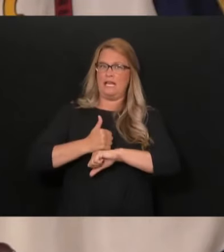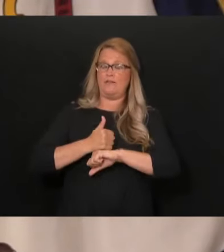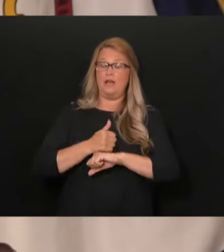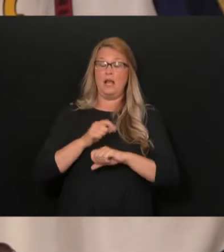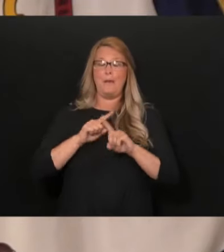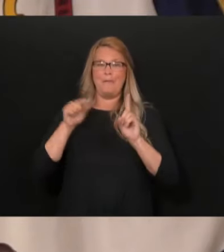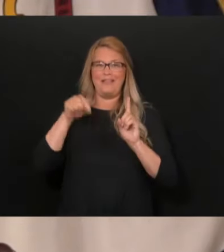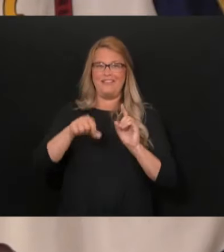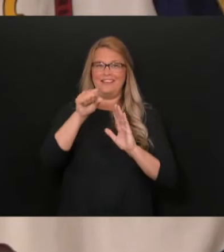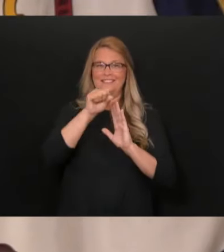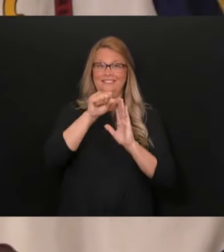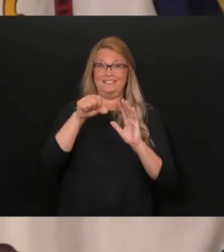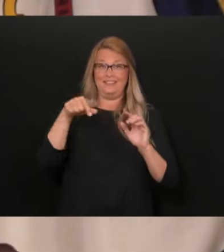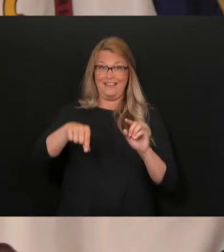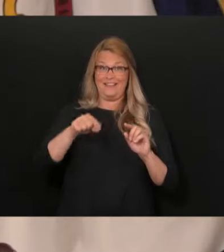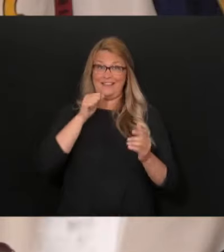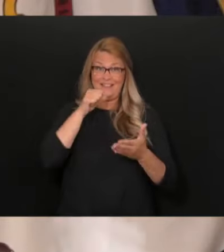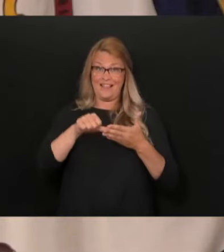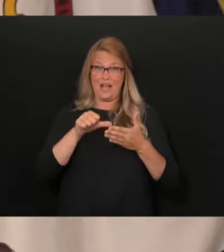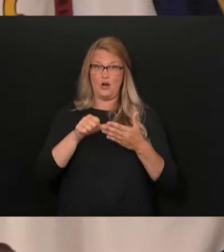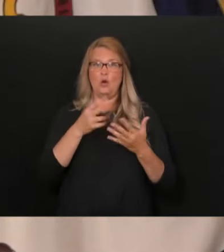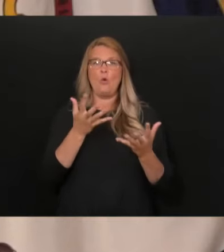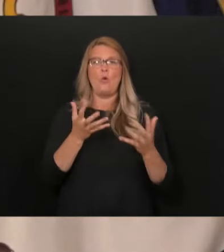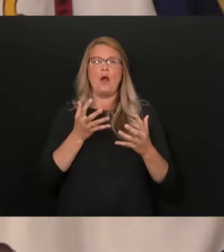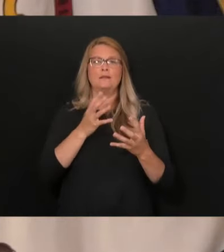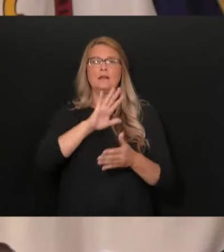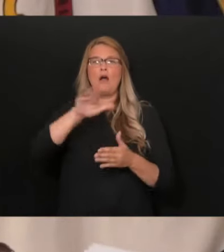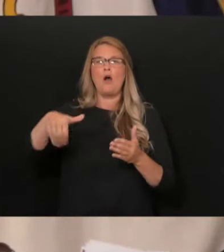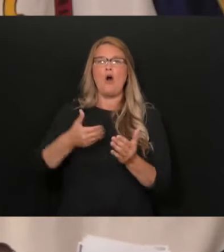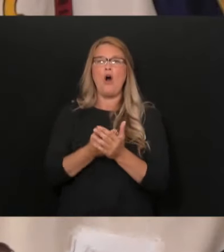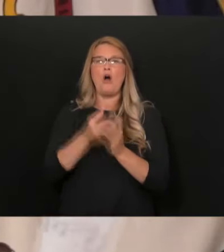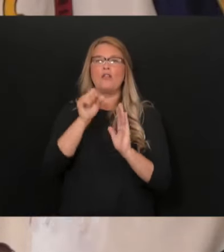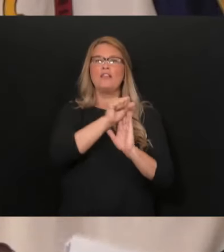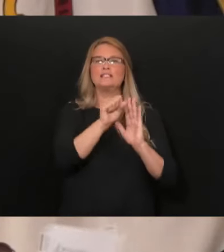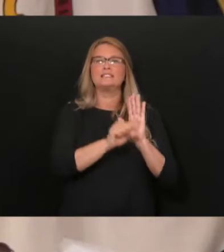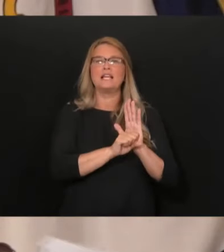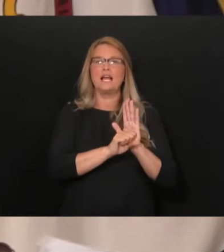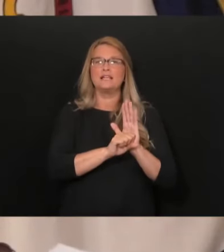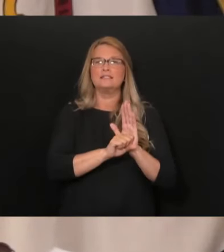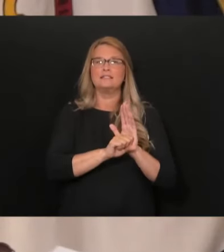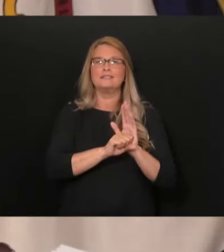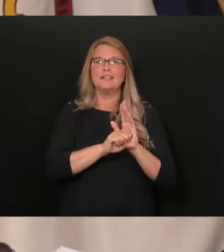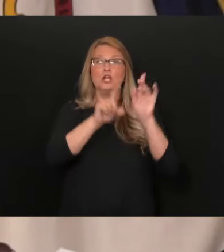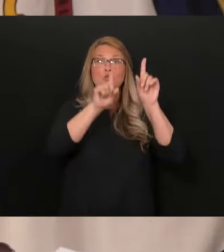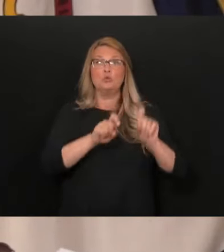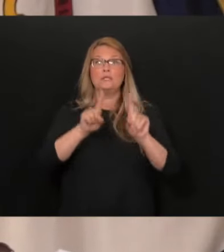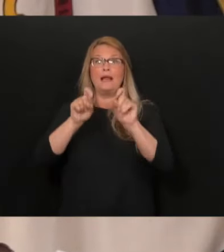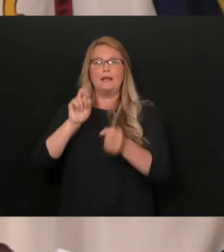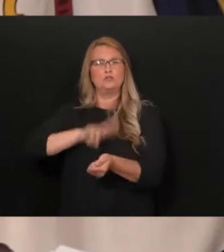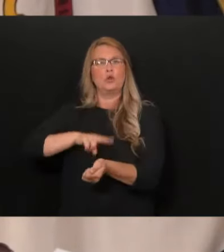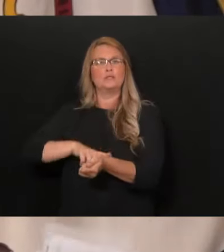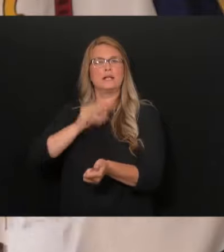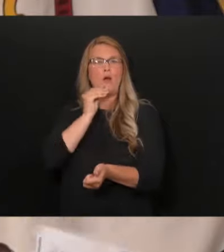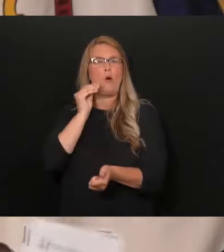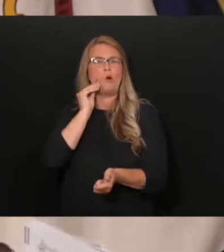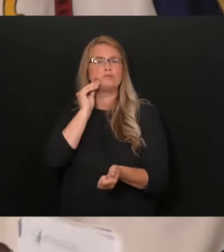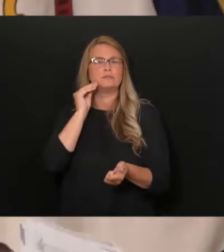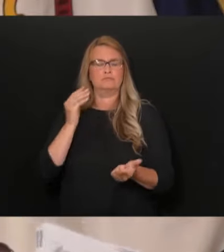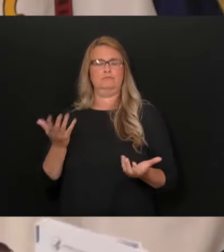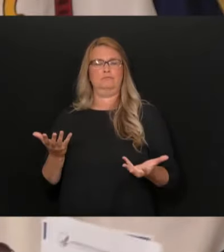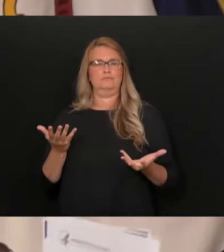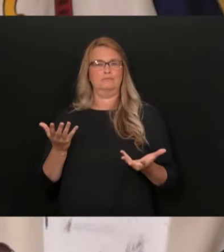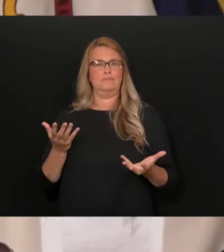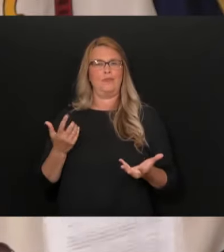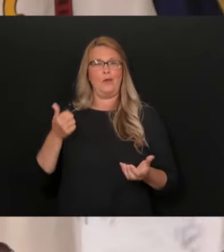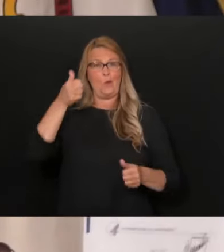all states to test all the people in all the nursing homes. Remember, West